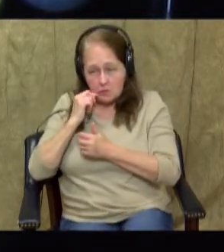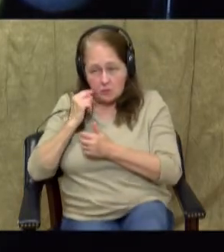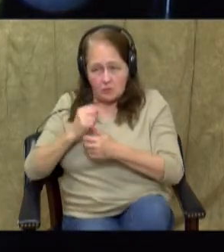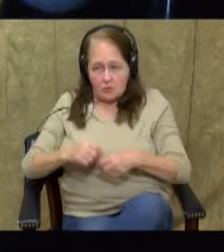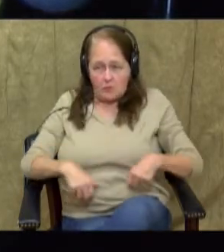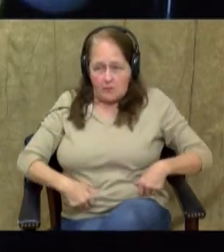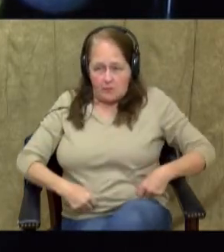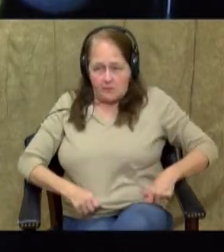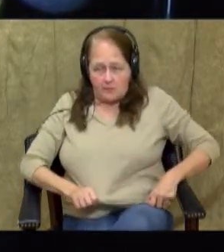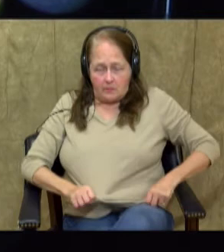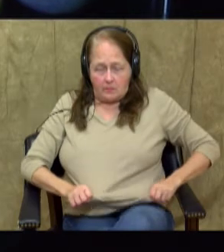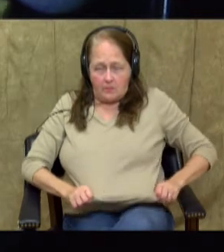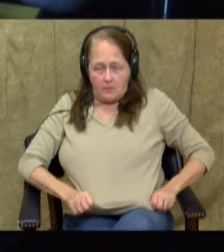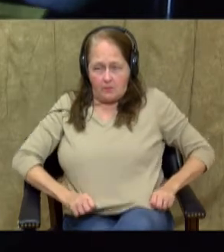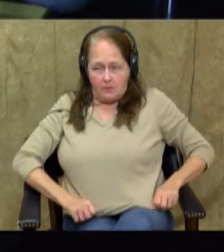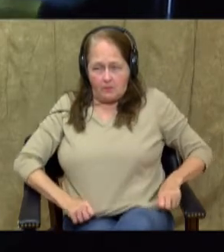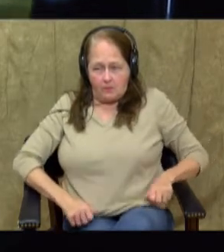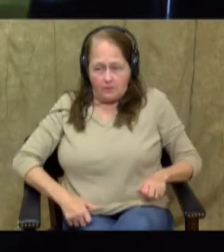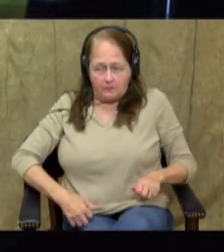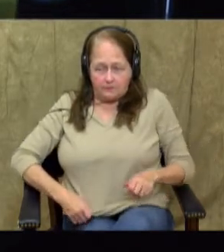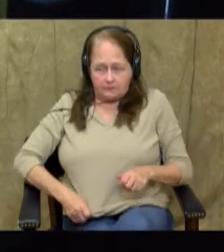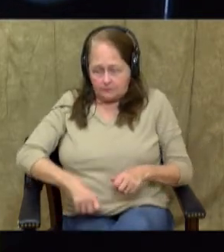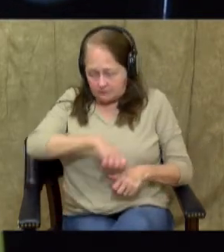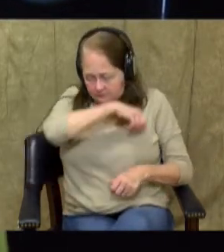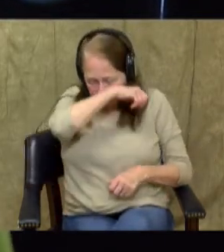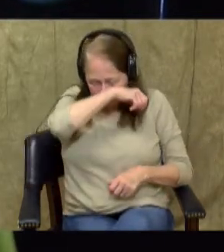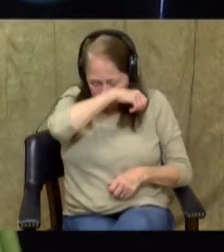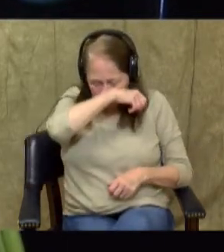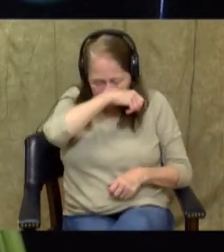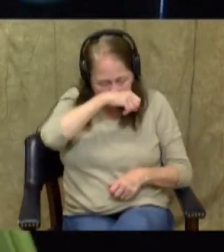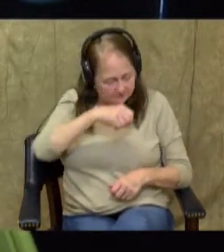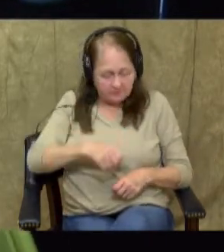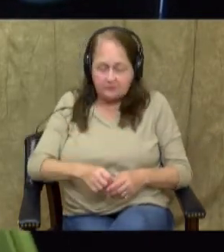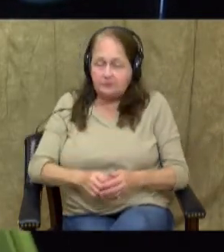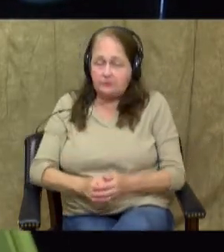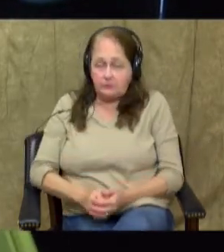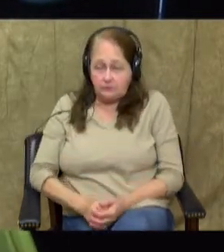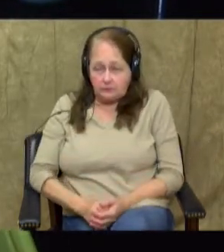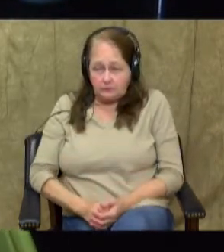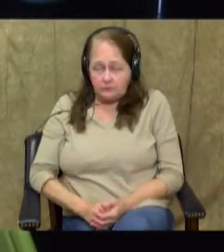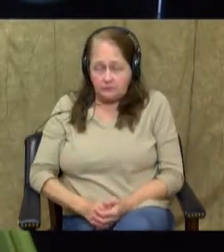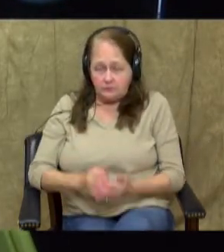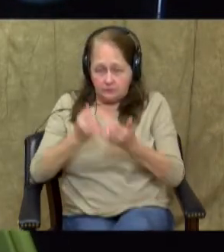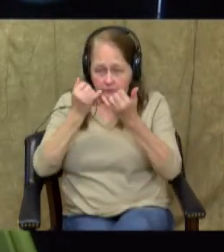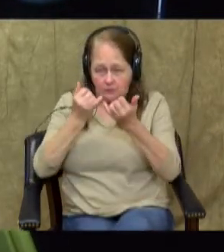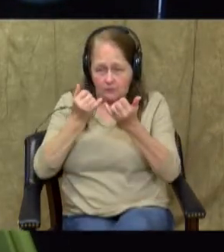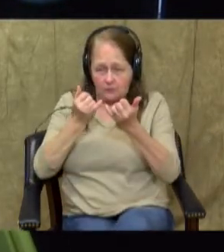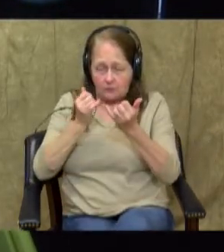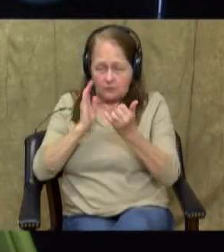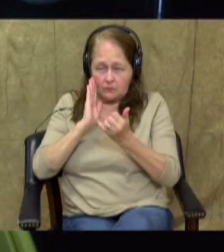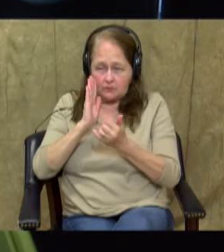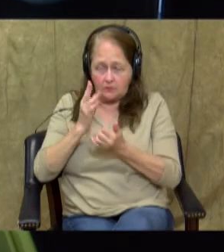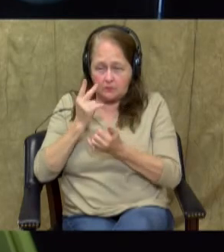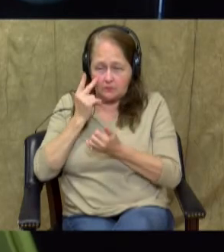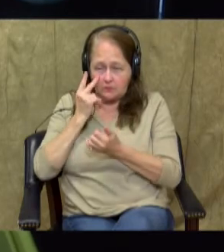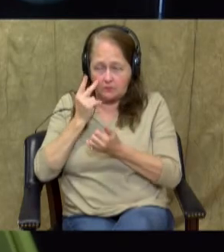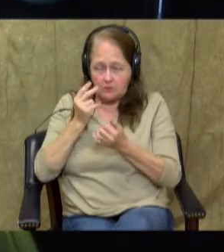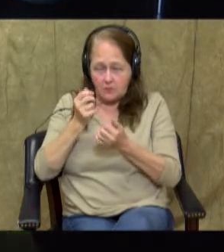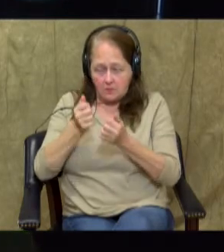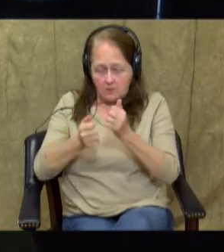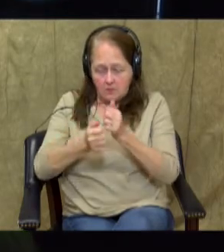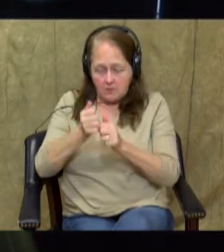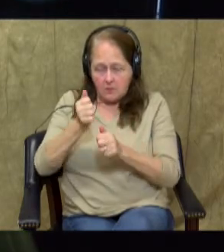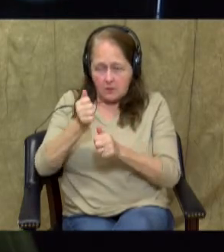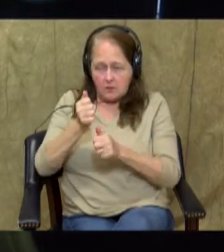So now, we should see most of